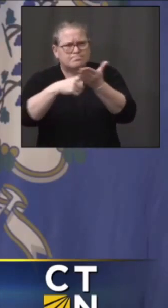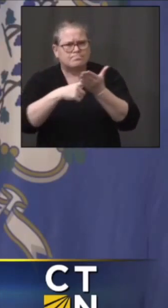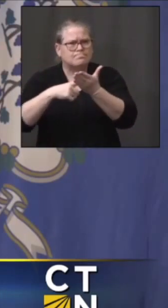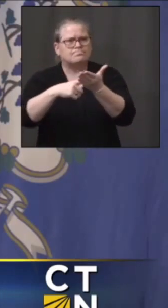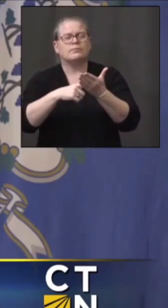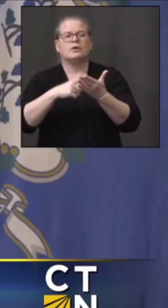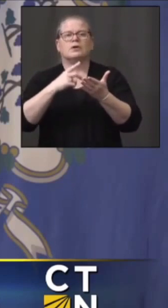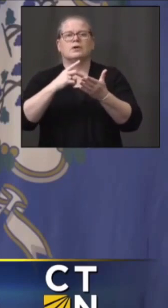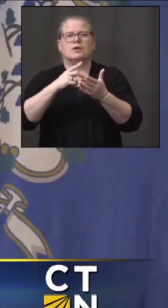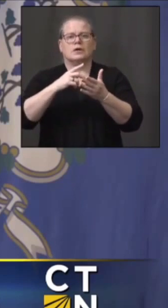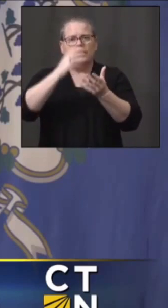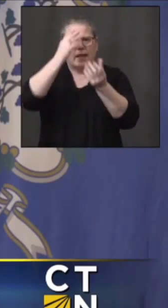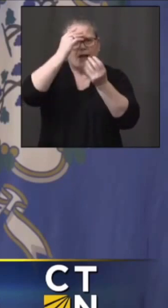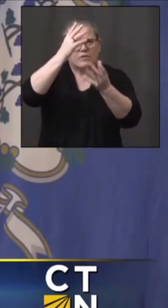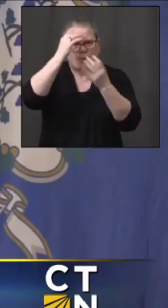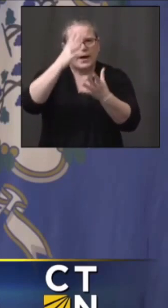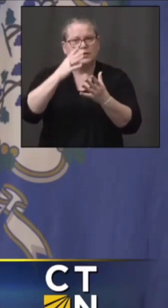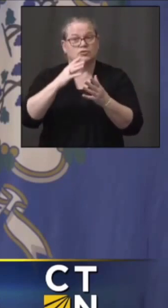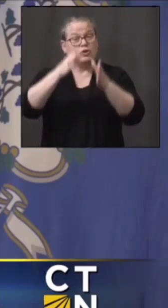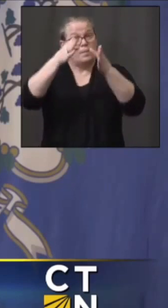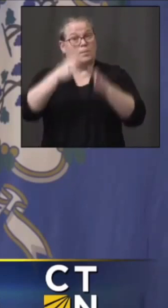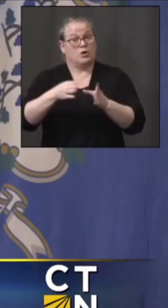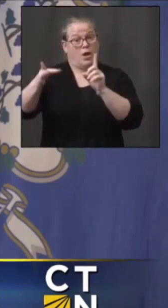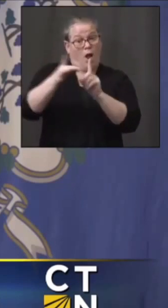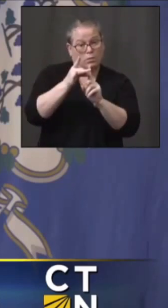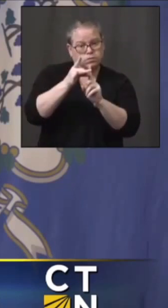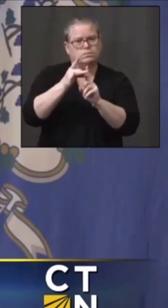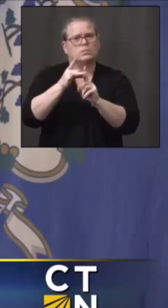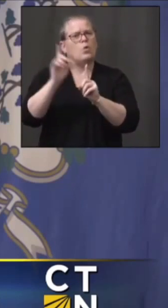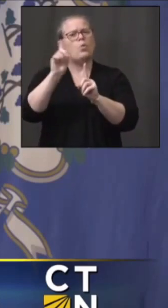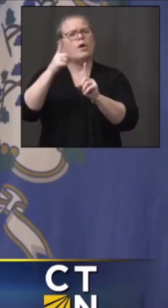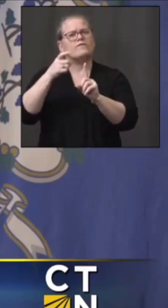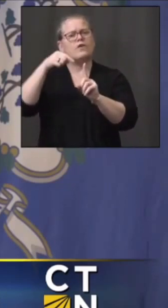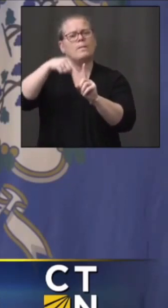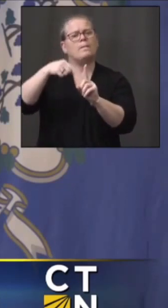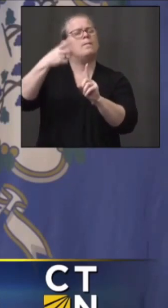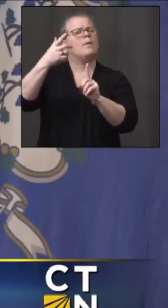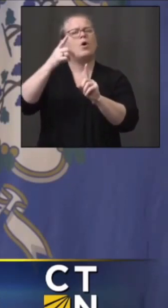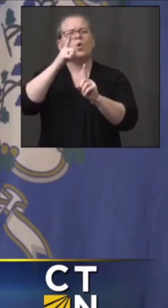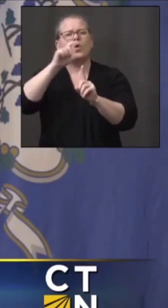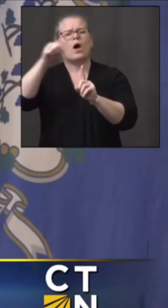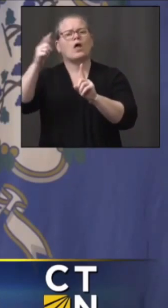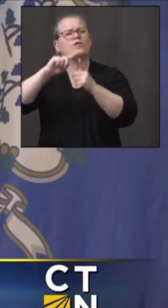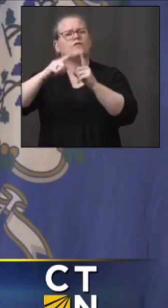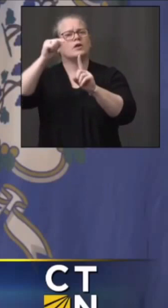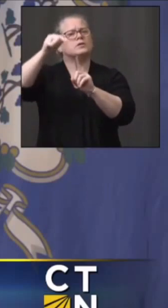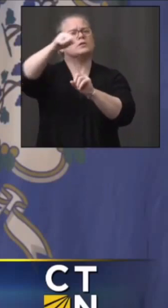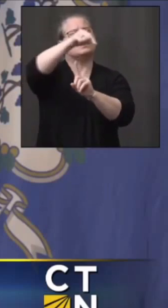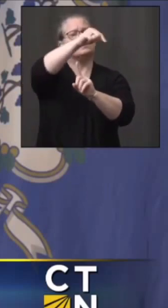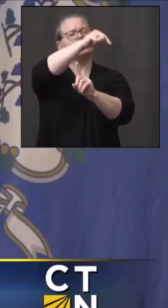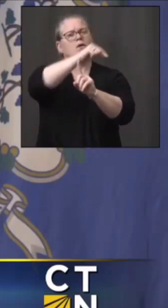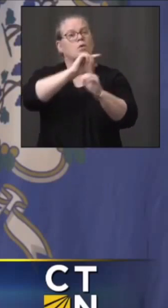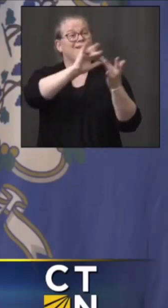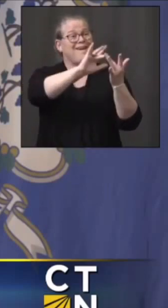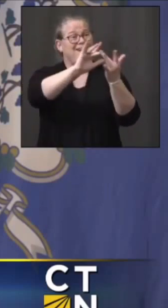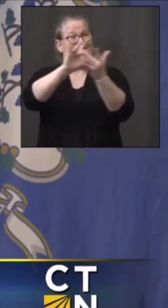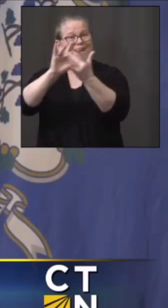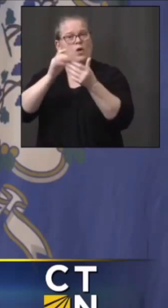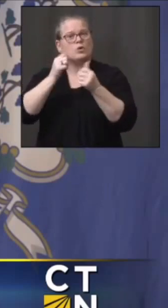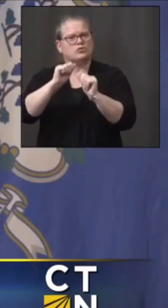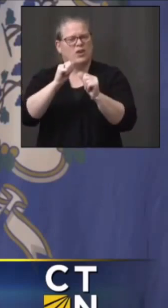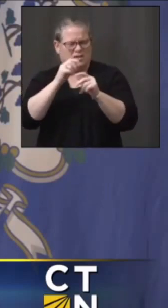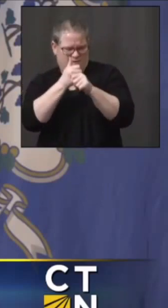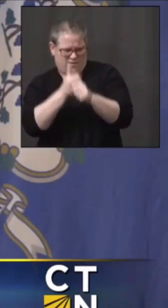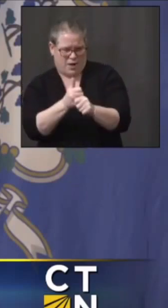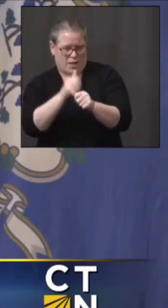the overwhelming majority of the infections seem to come from those informal social gatherings. I've said that before, and that sort of impacts your